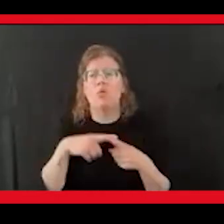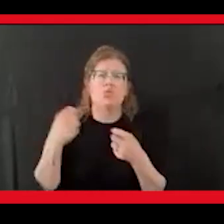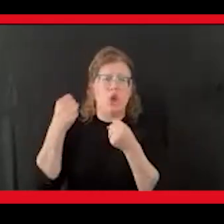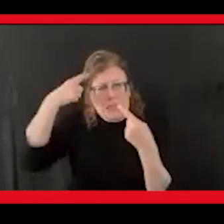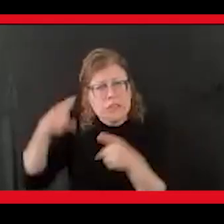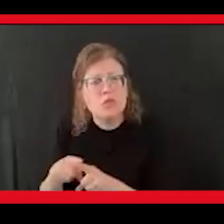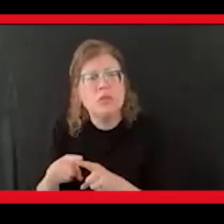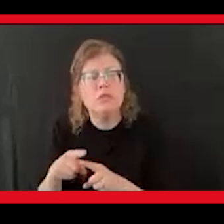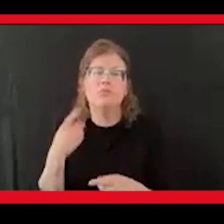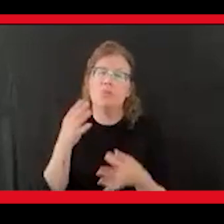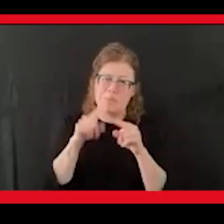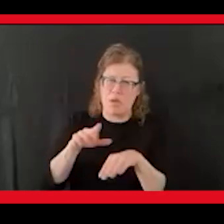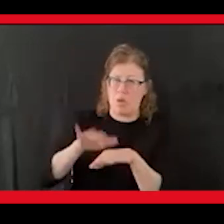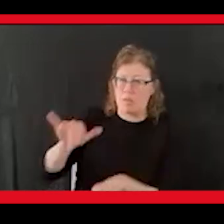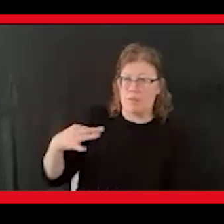agree,